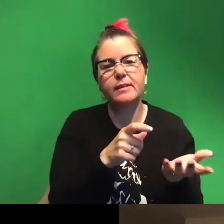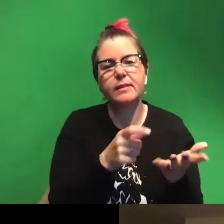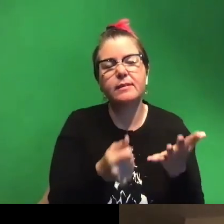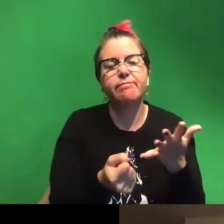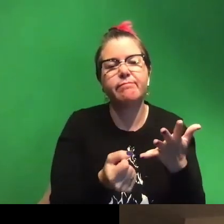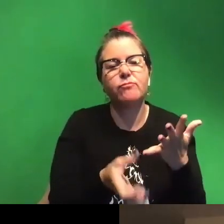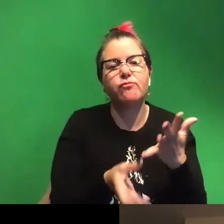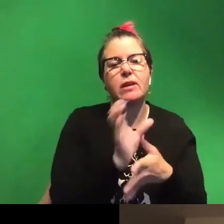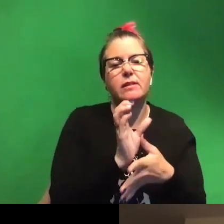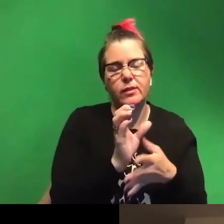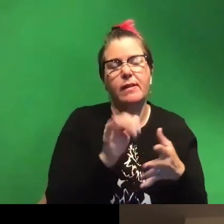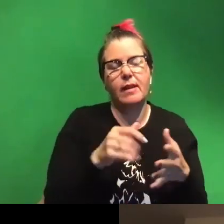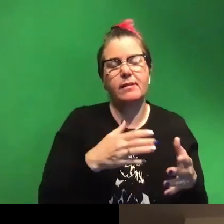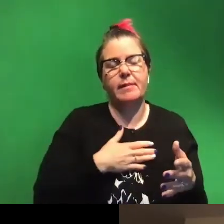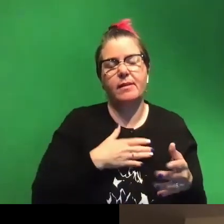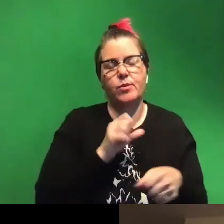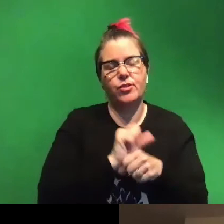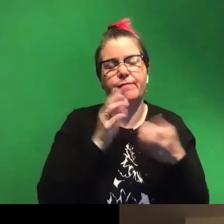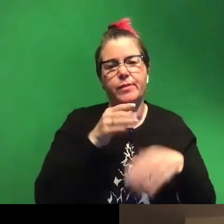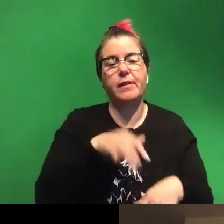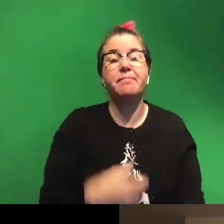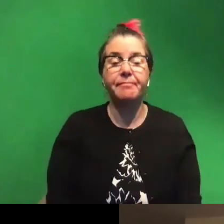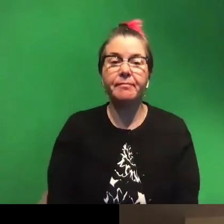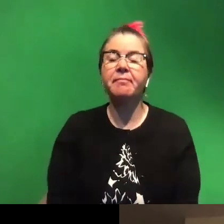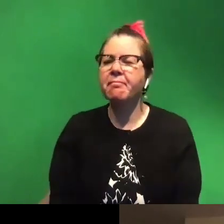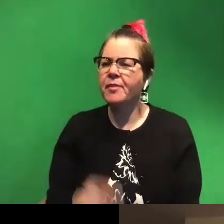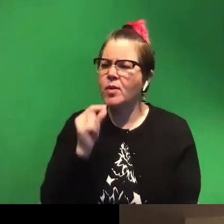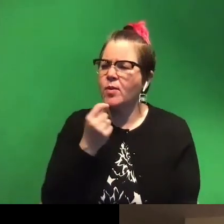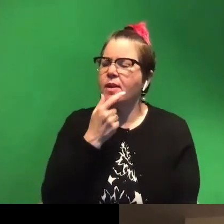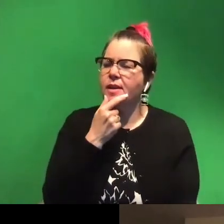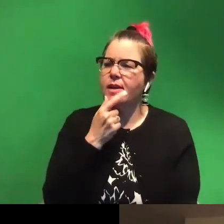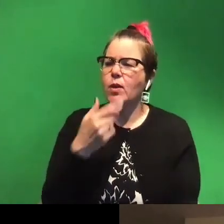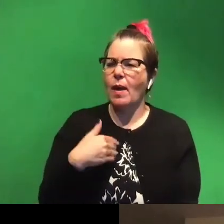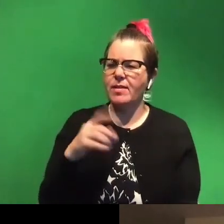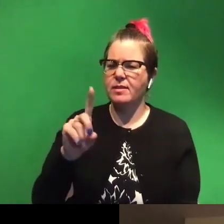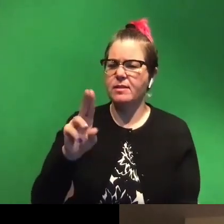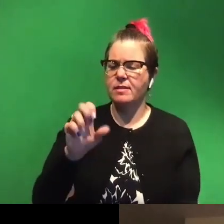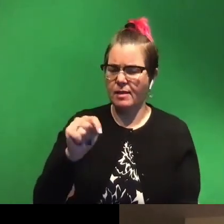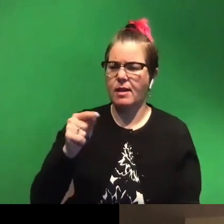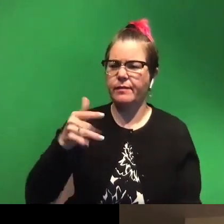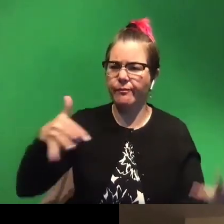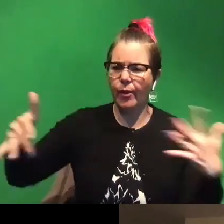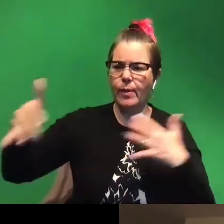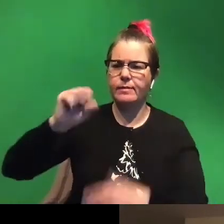criteria, basically, and that's what I tried to do. Cool. So, okay, you have dust floating in space